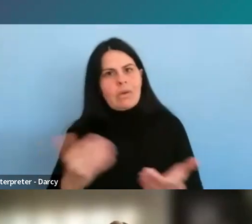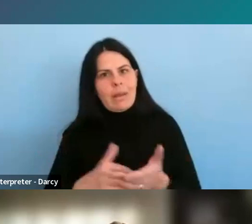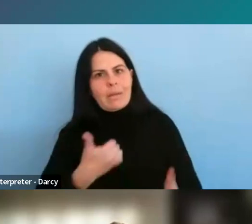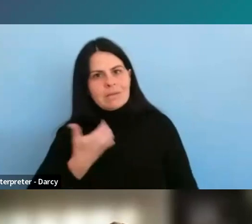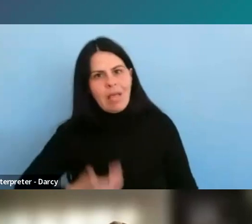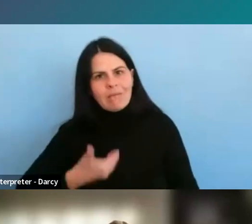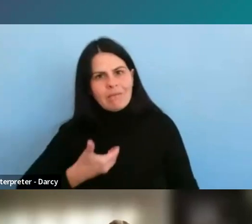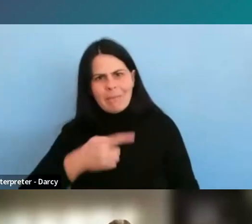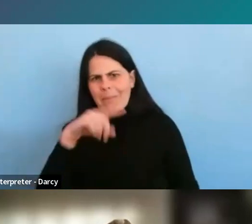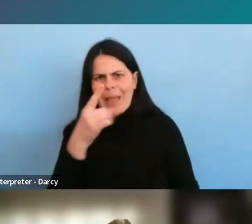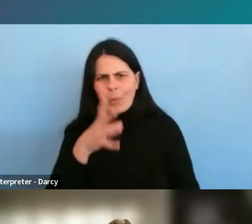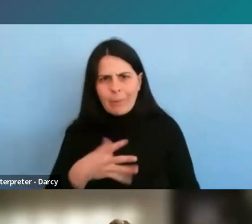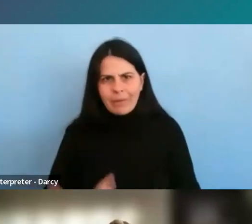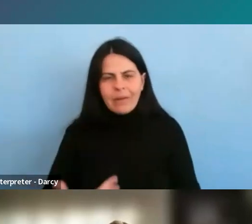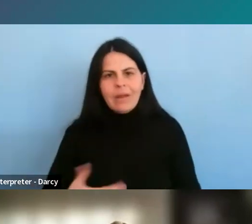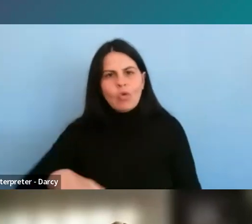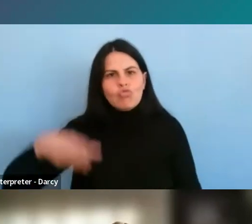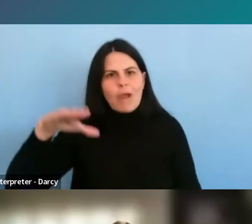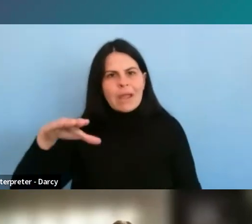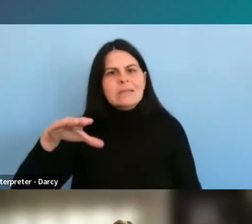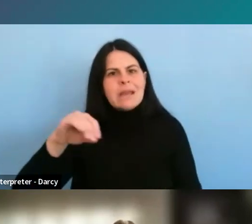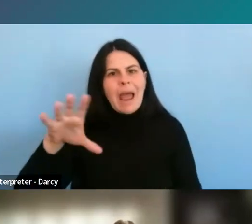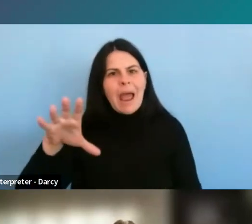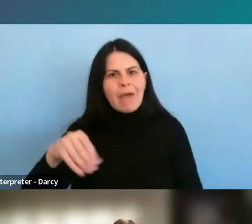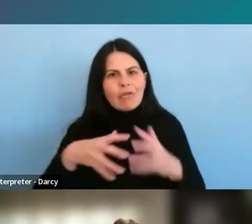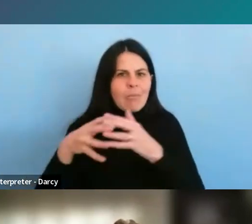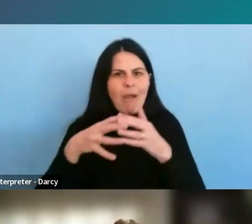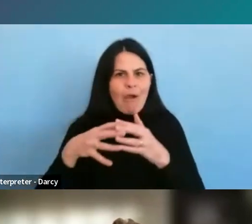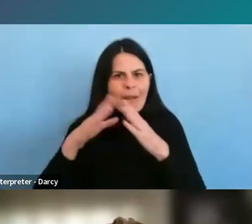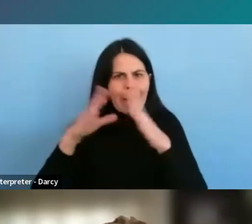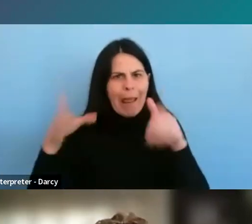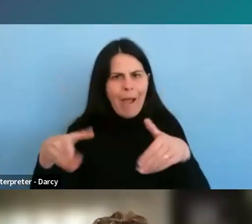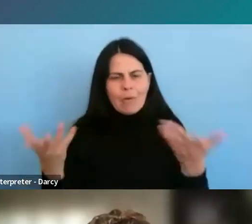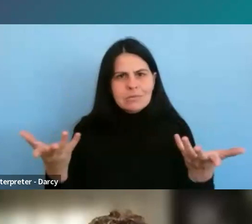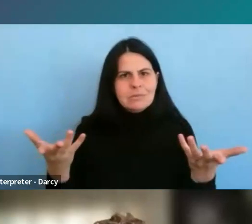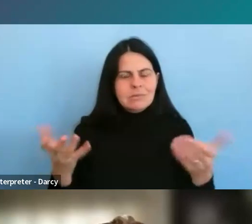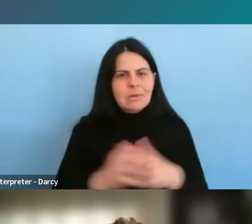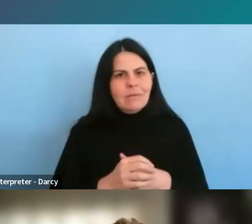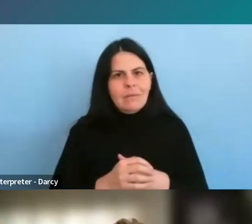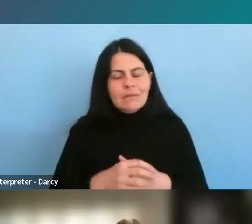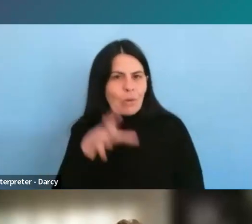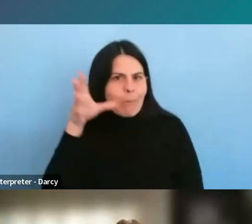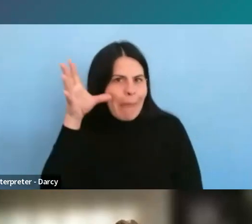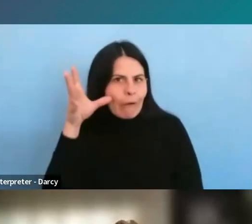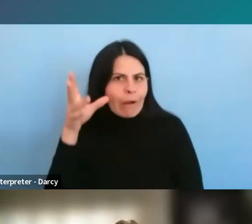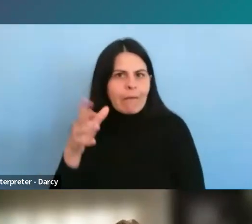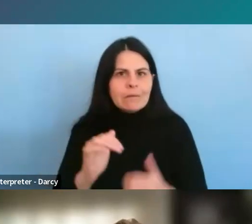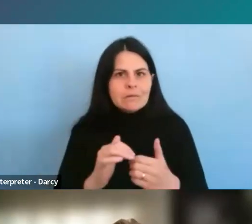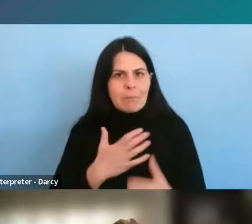and being raised in an African-American household, you know, even the parenting and the way that my parents cared for